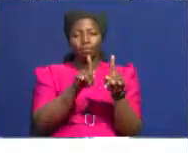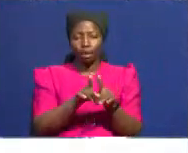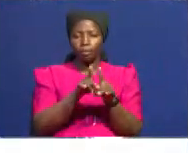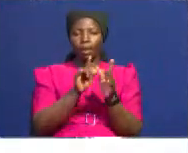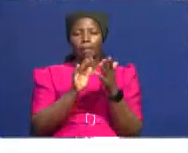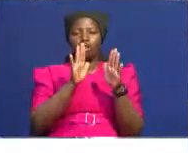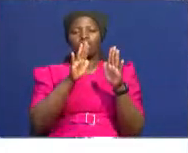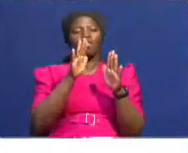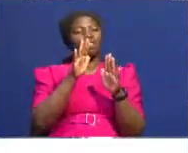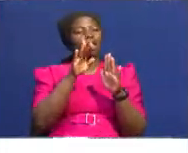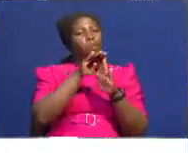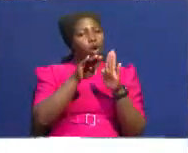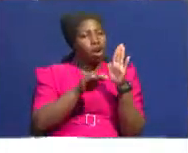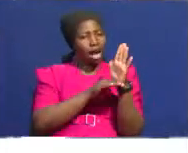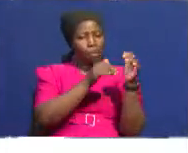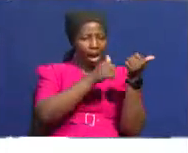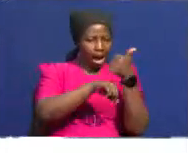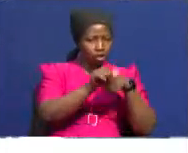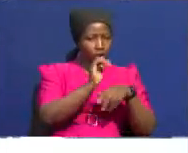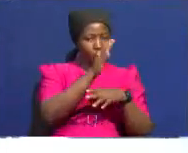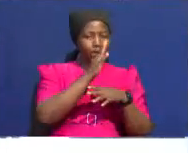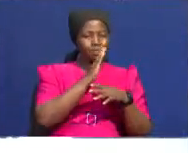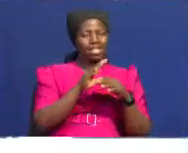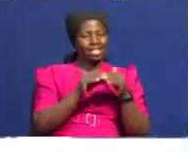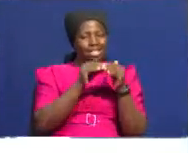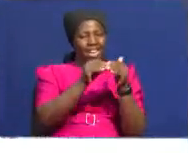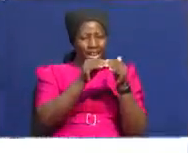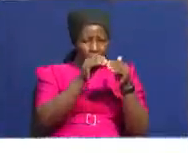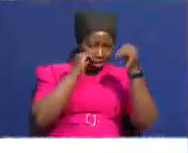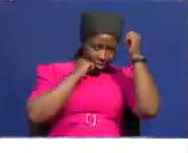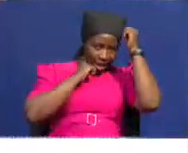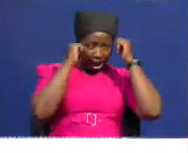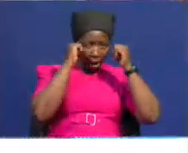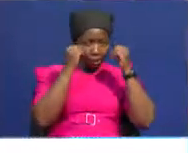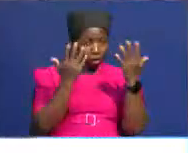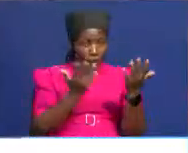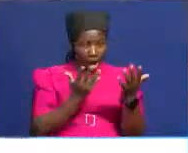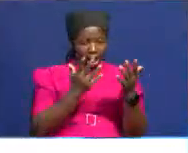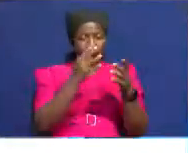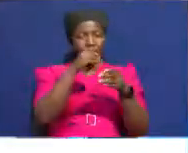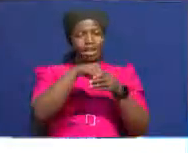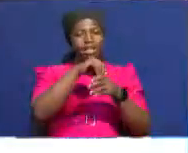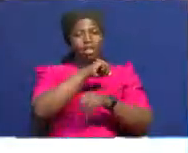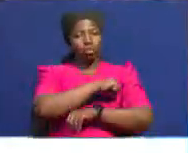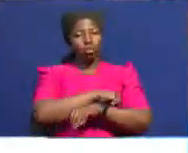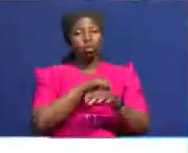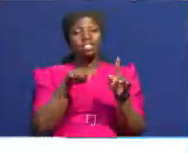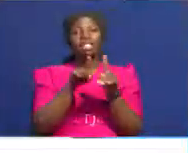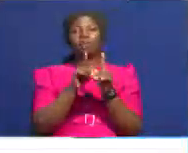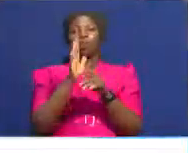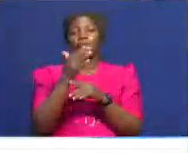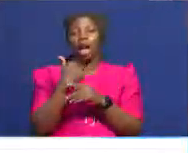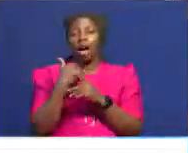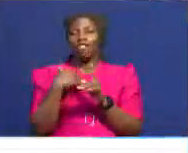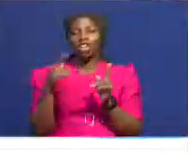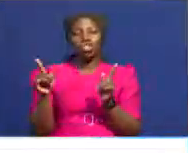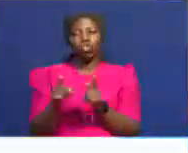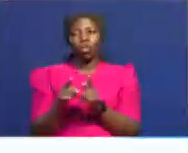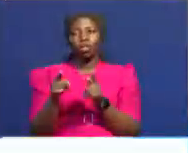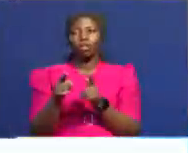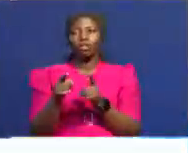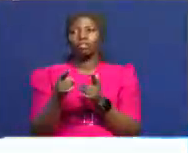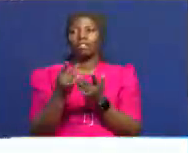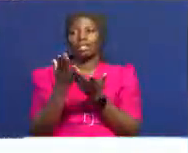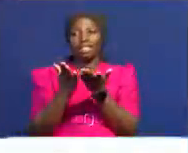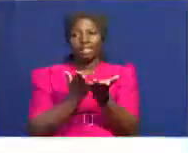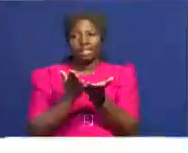program will be conducted, led by the military, at the school. There will also be a brief consecration service at Nduru